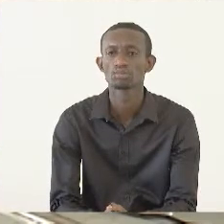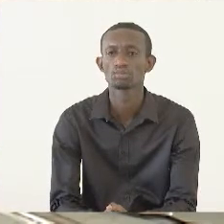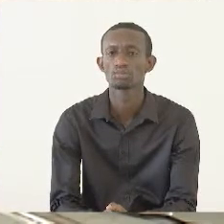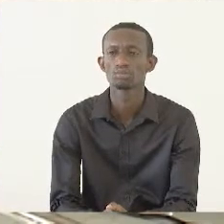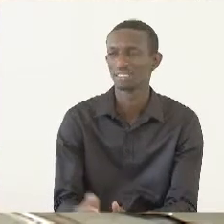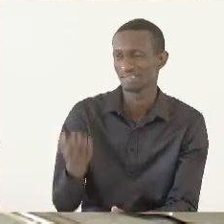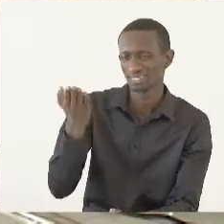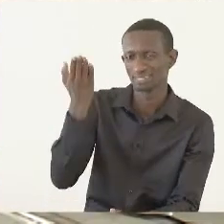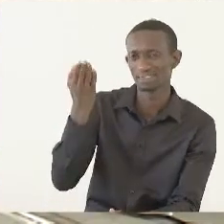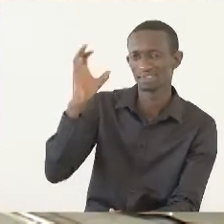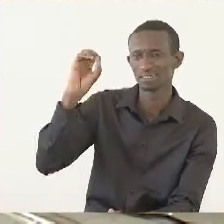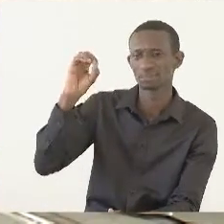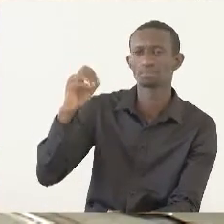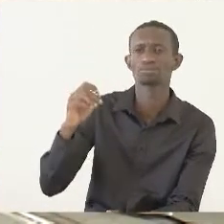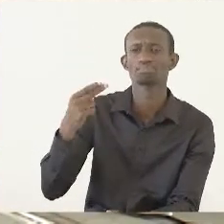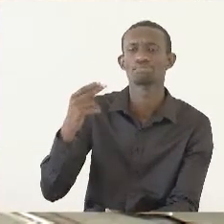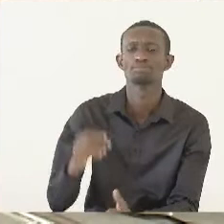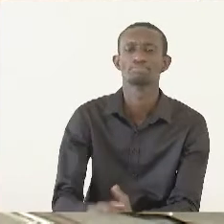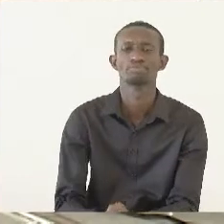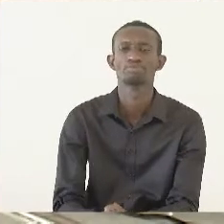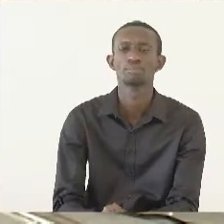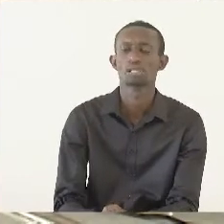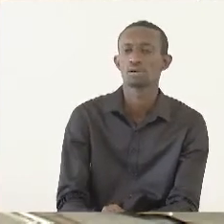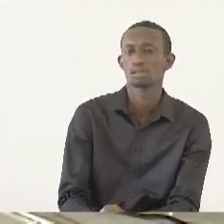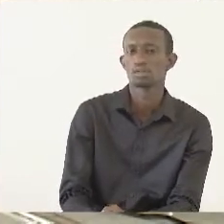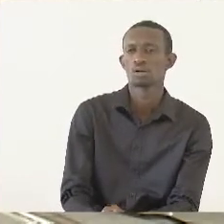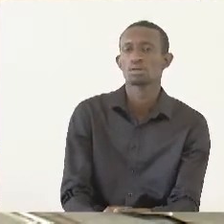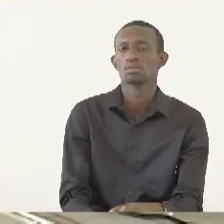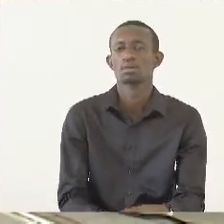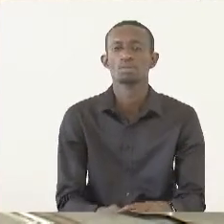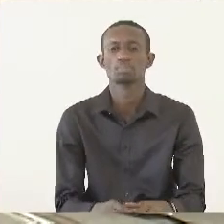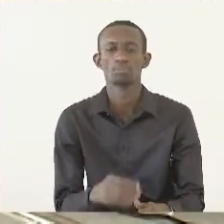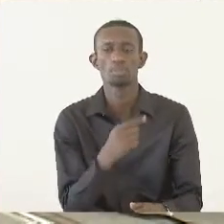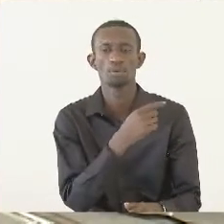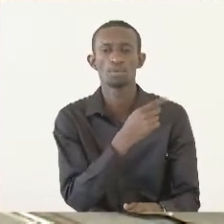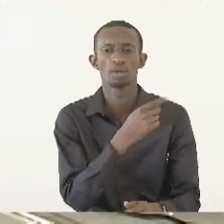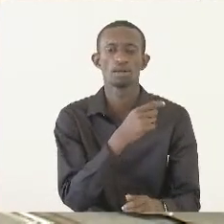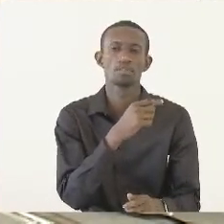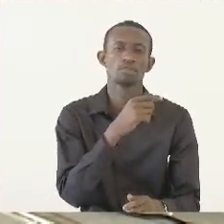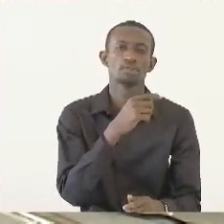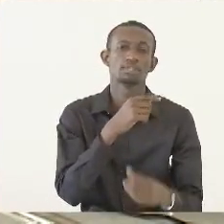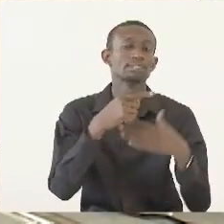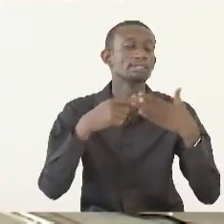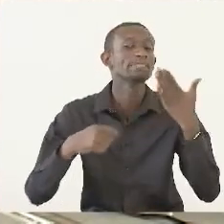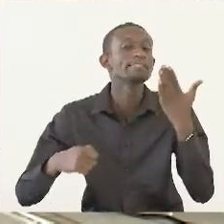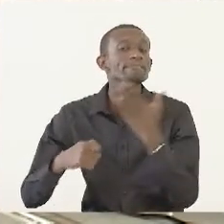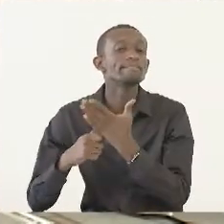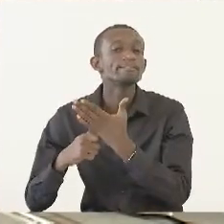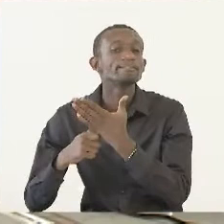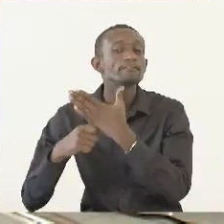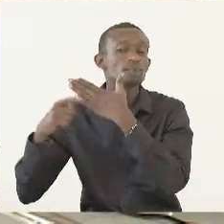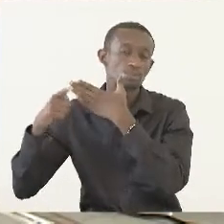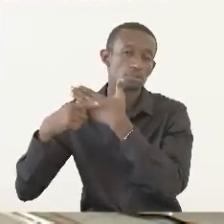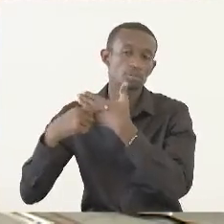this one will be then plus the hydroxonium ions. So this negative charge over there,